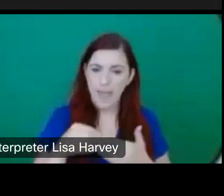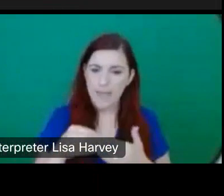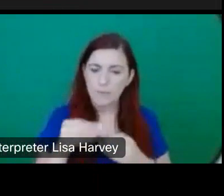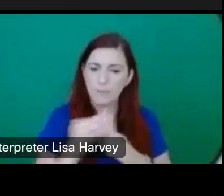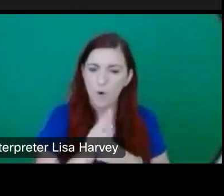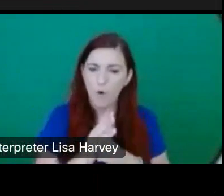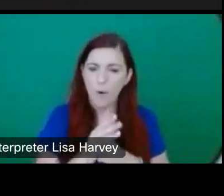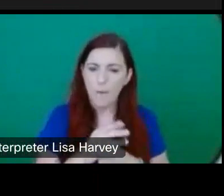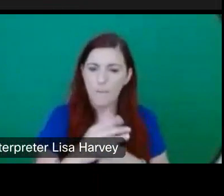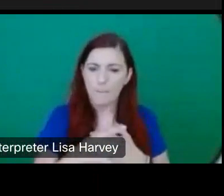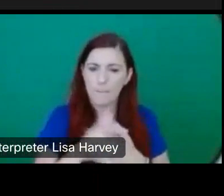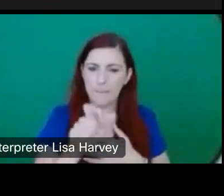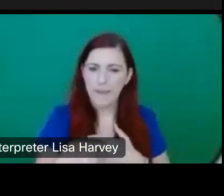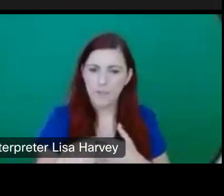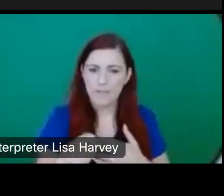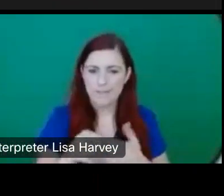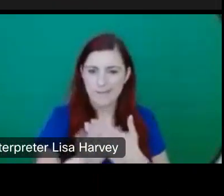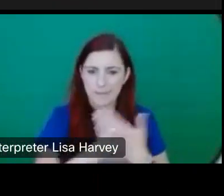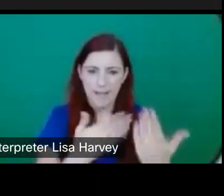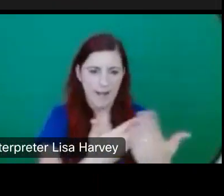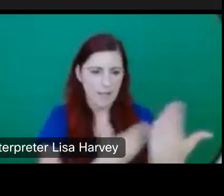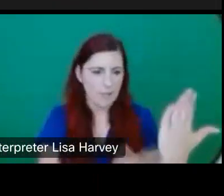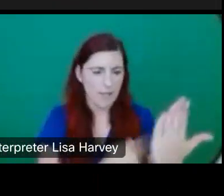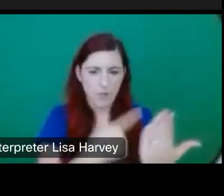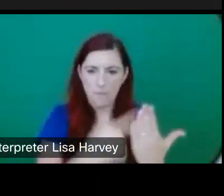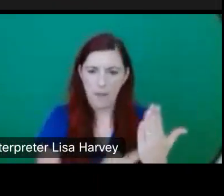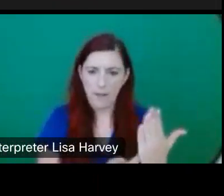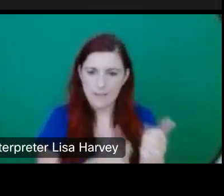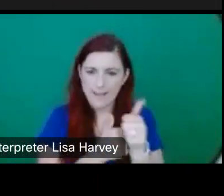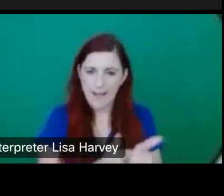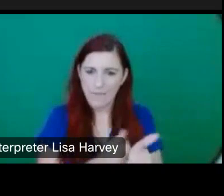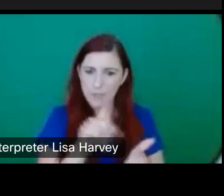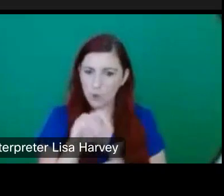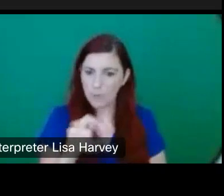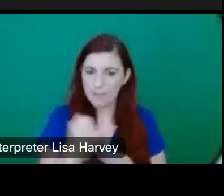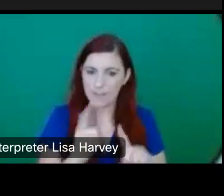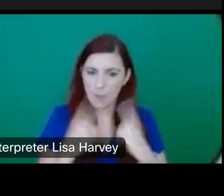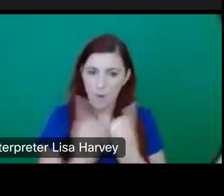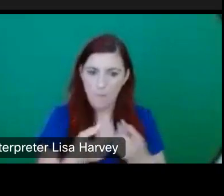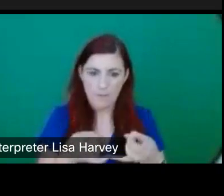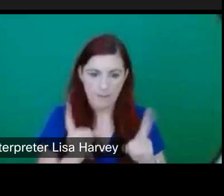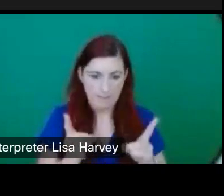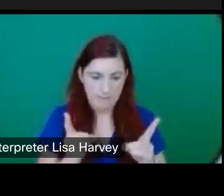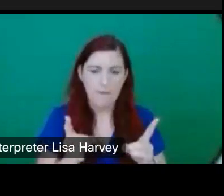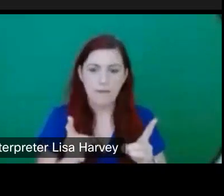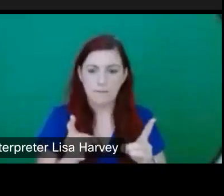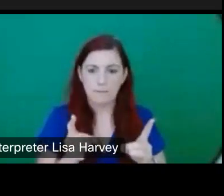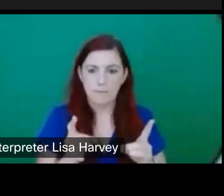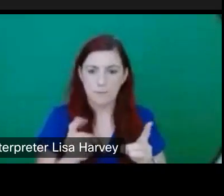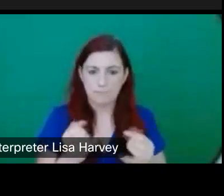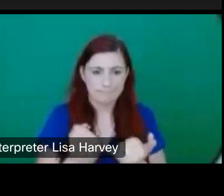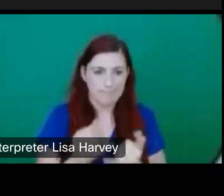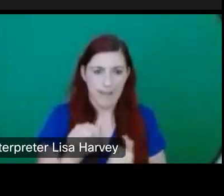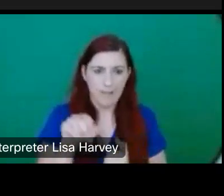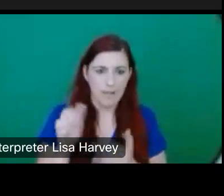the Patient Safety Legislation, Policy and Advocacy Unit in the Department of Health. And as Angela mentioned, it's